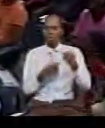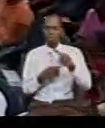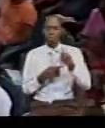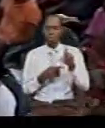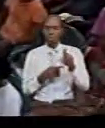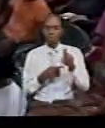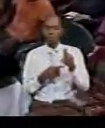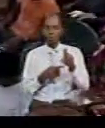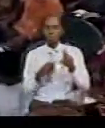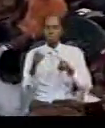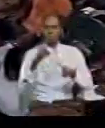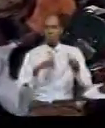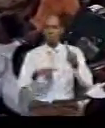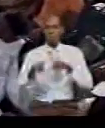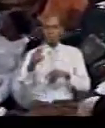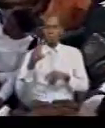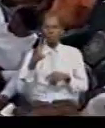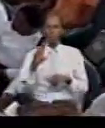I say no.